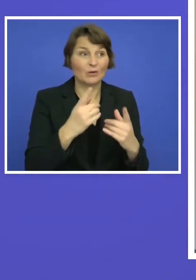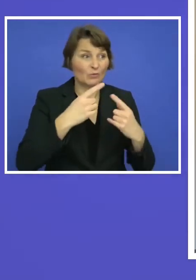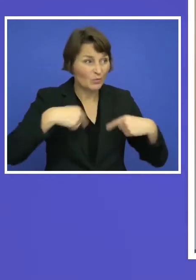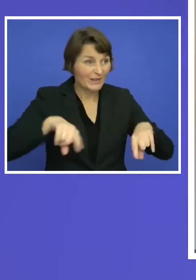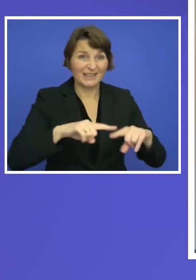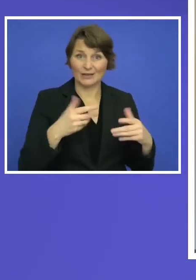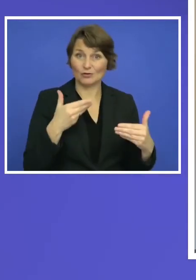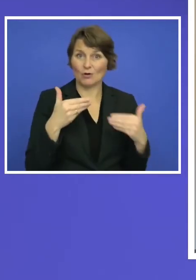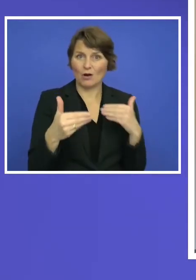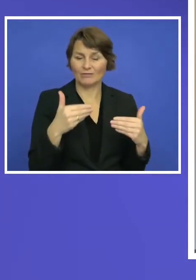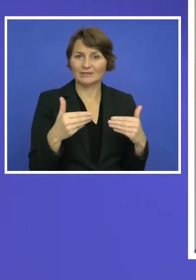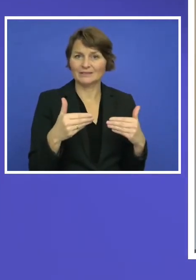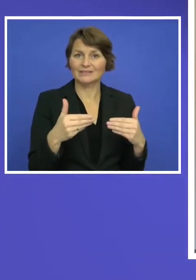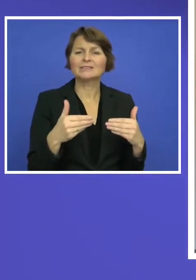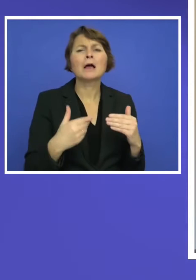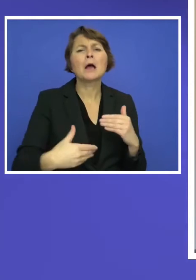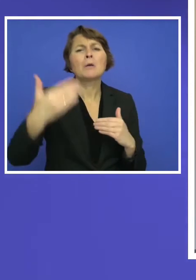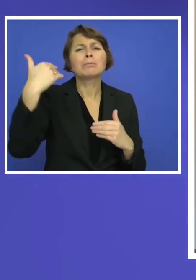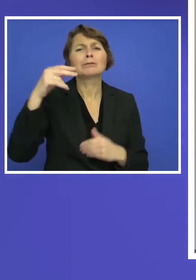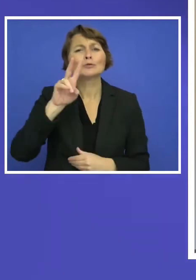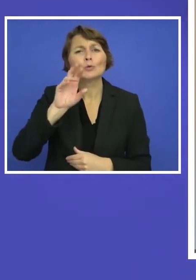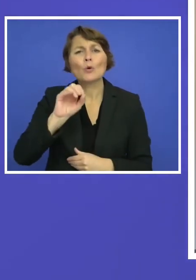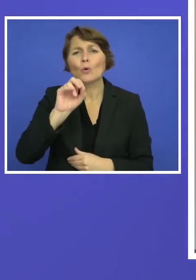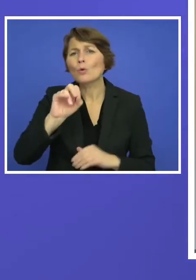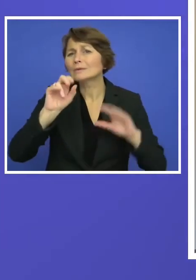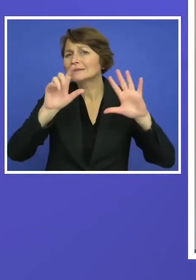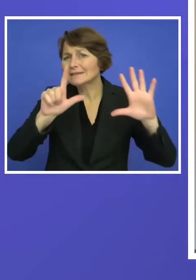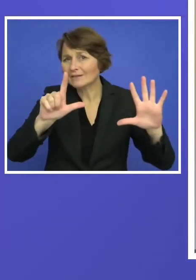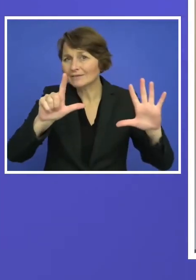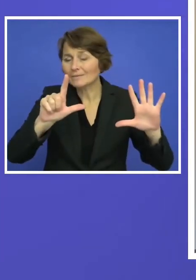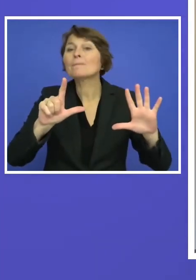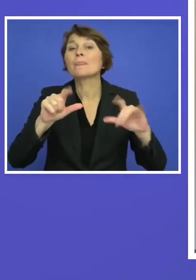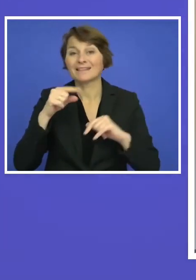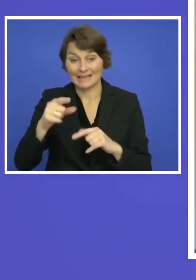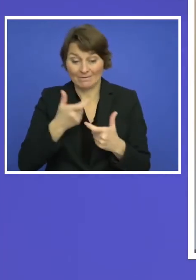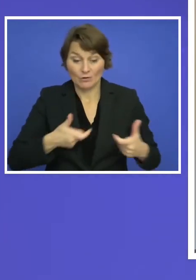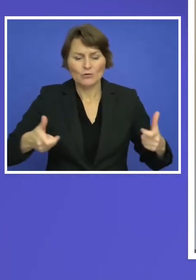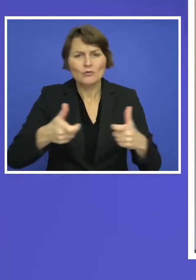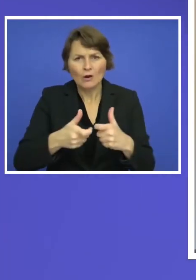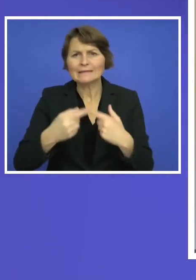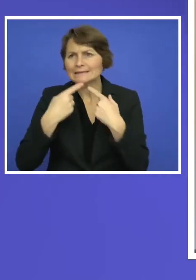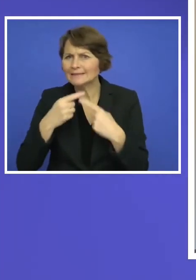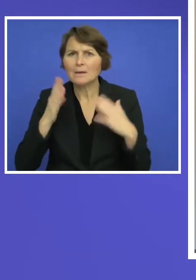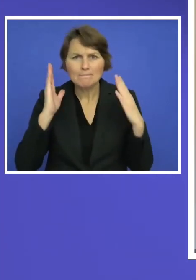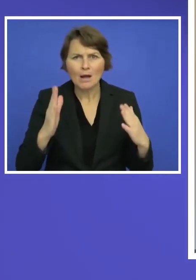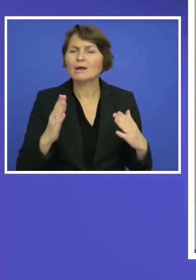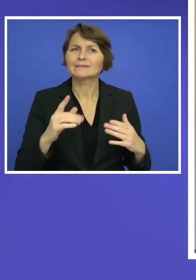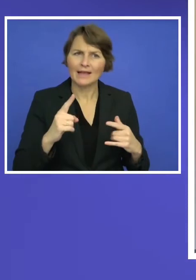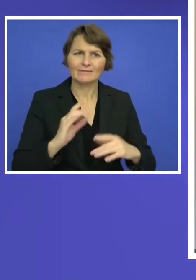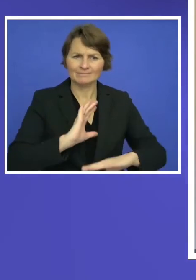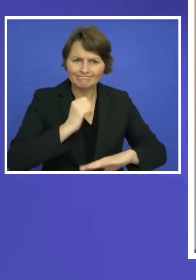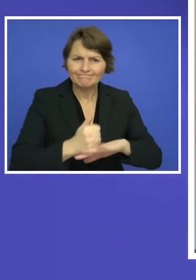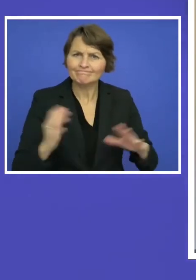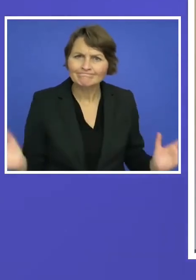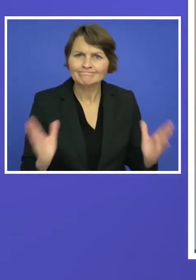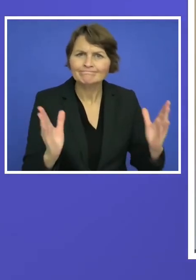Cairo in 2017 called Empowerment of Women in the Mediterranean Region. So there's an